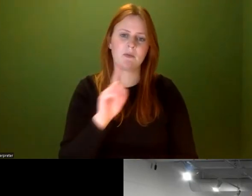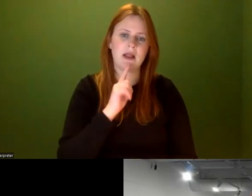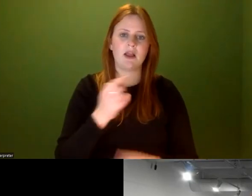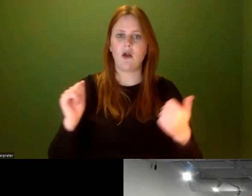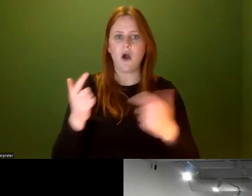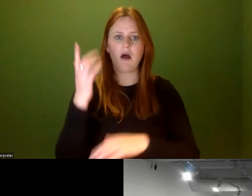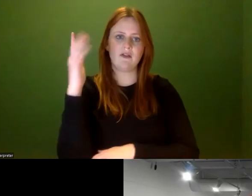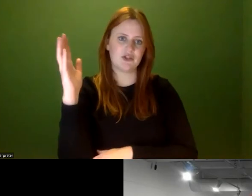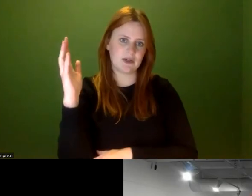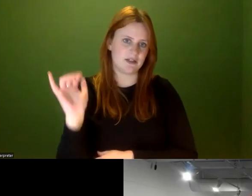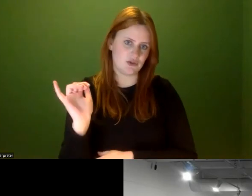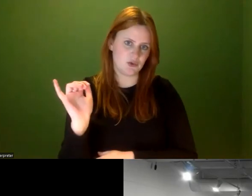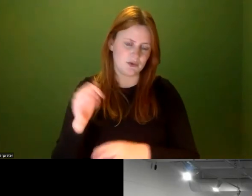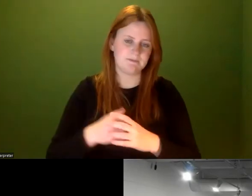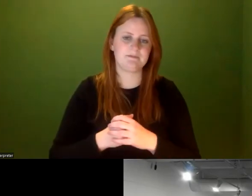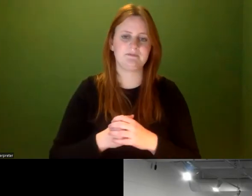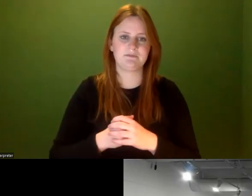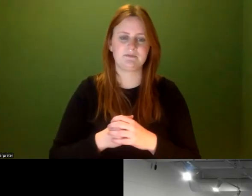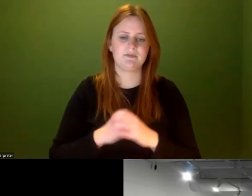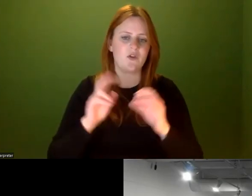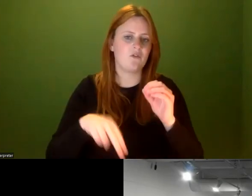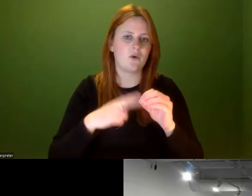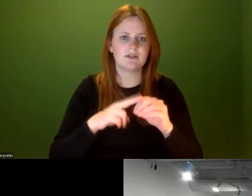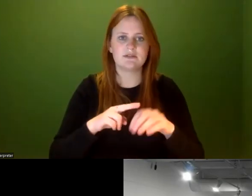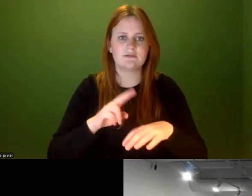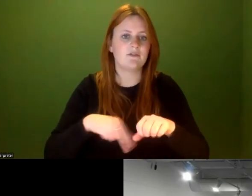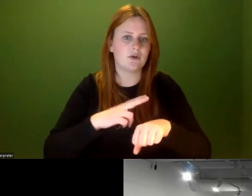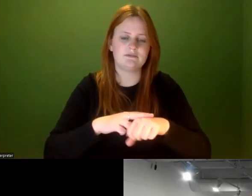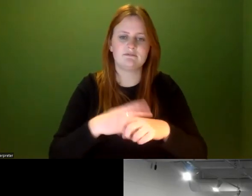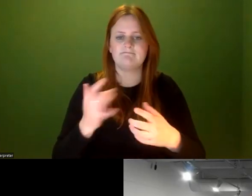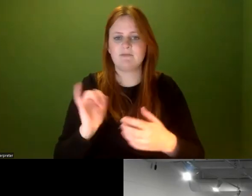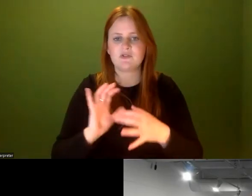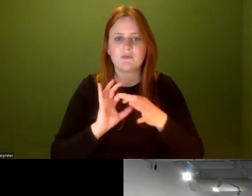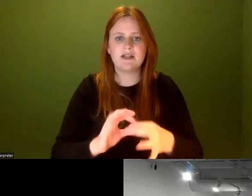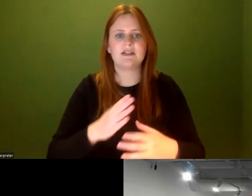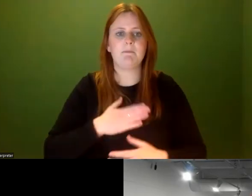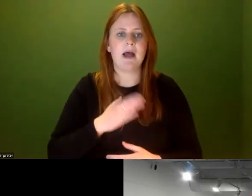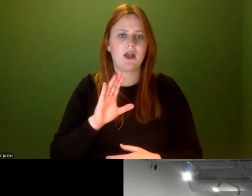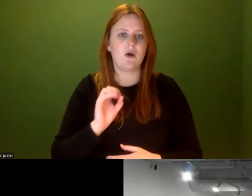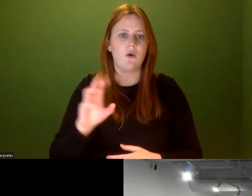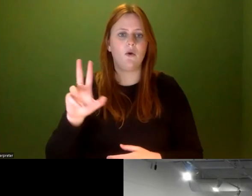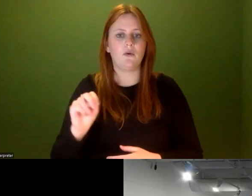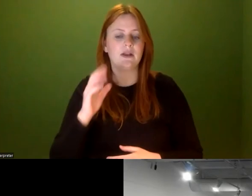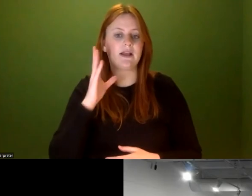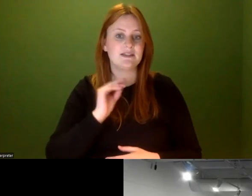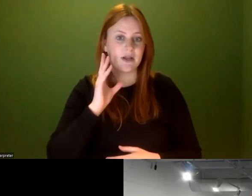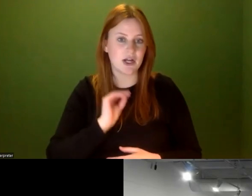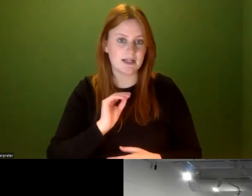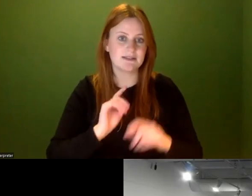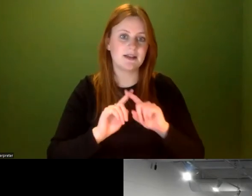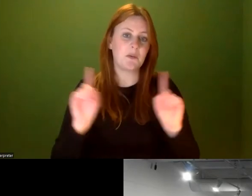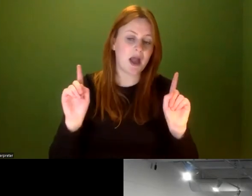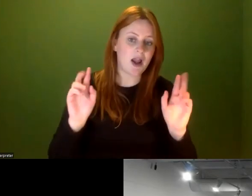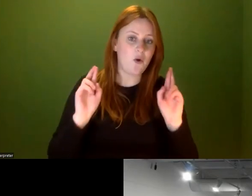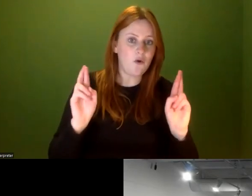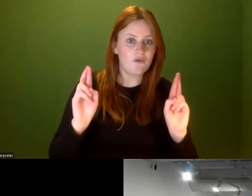So, you know, all of this, of course, relates to my own experience, that micro experience, but hopefully works on